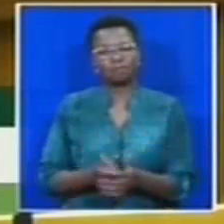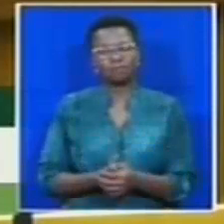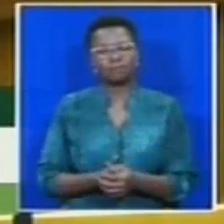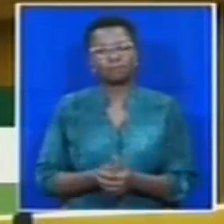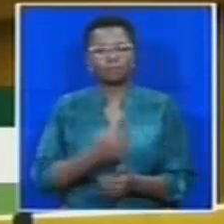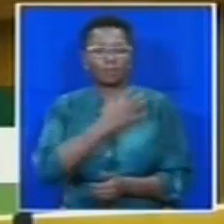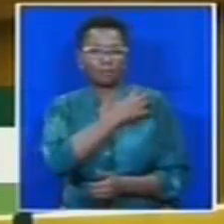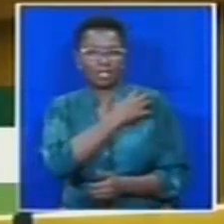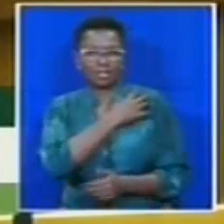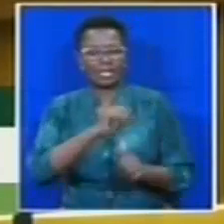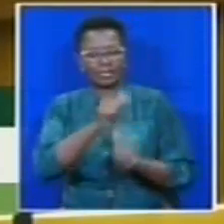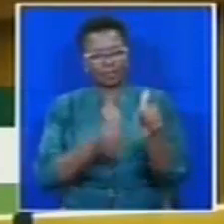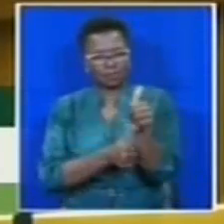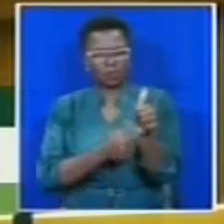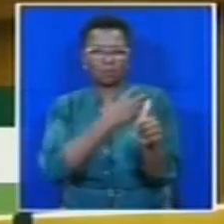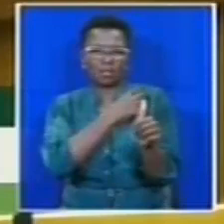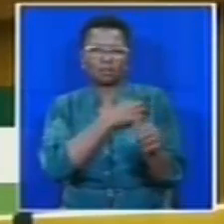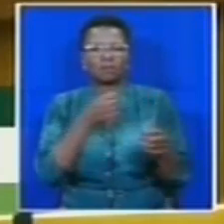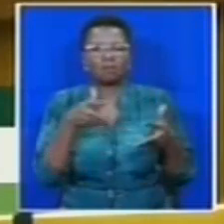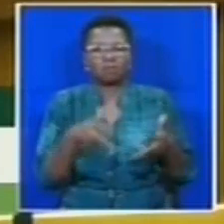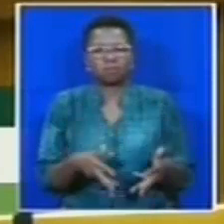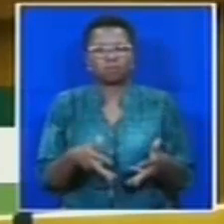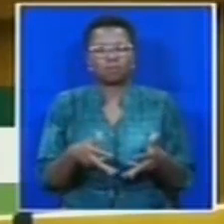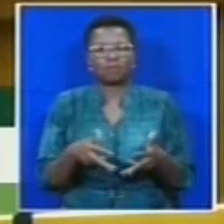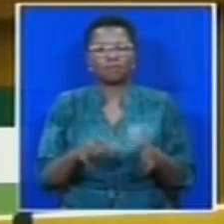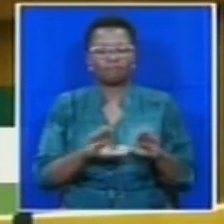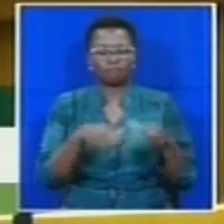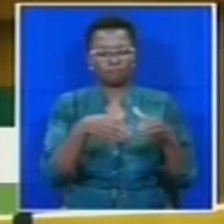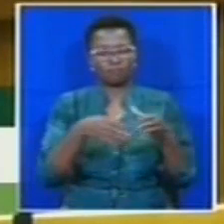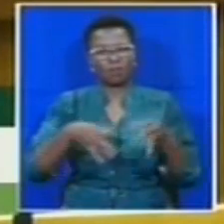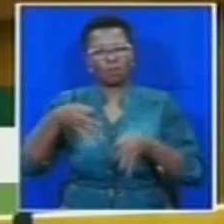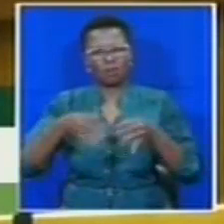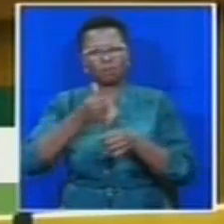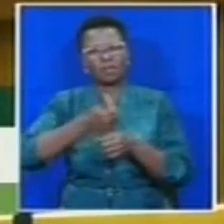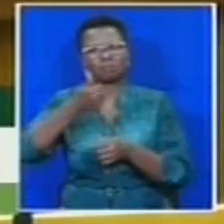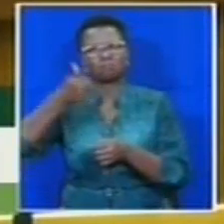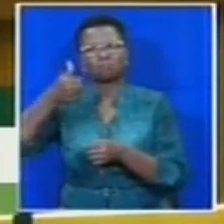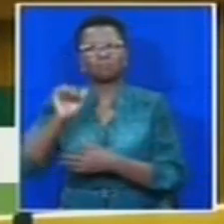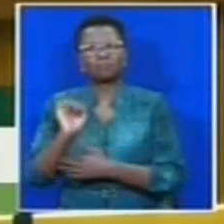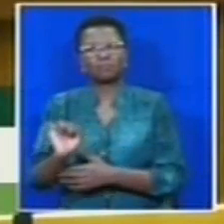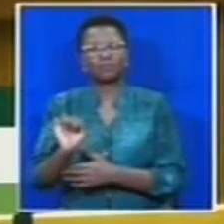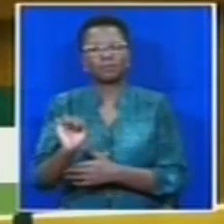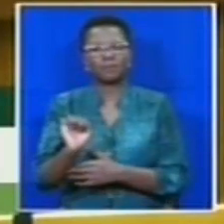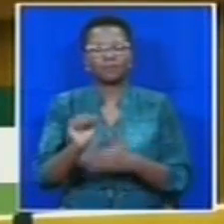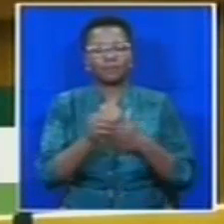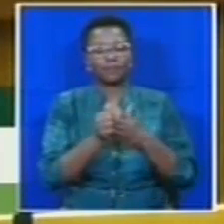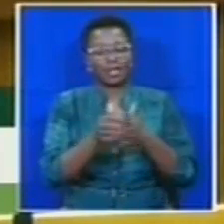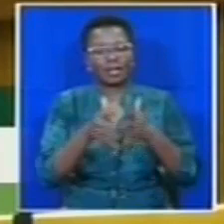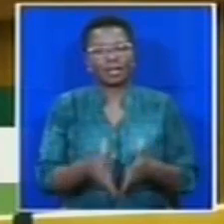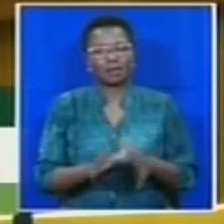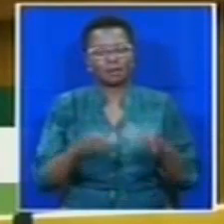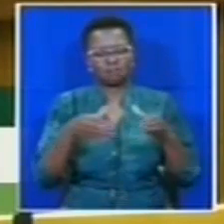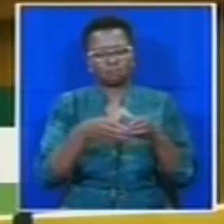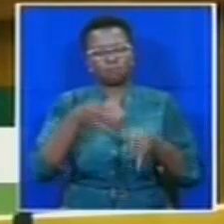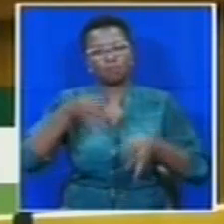Ministers and Deputy Ministers, Chief Whip of the major political party, leaders of all political